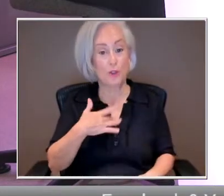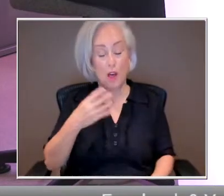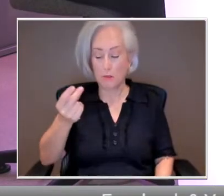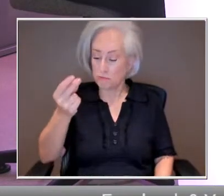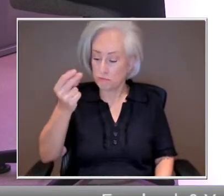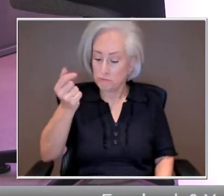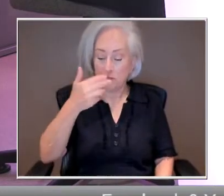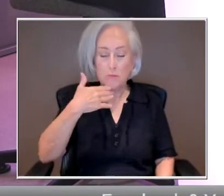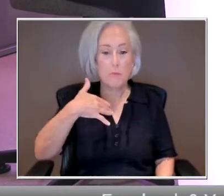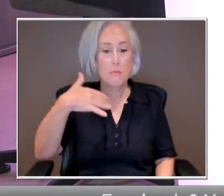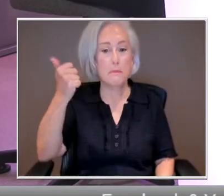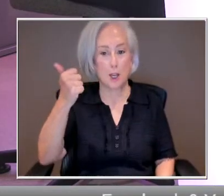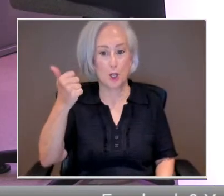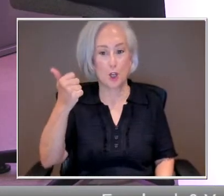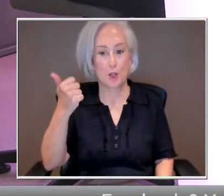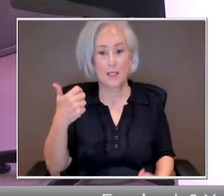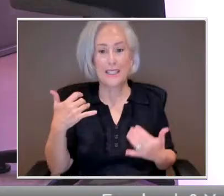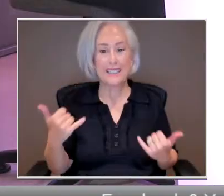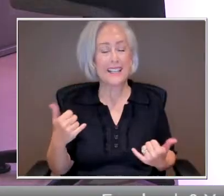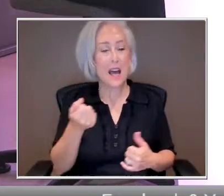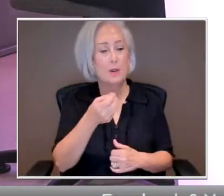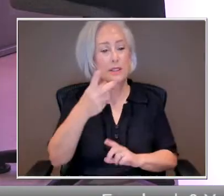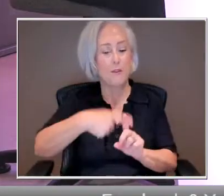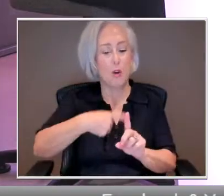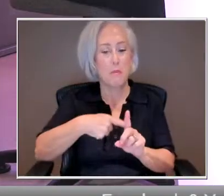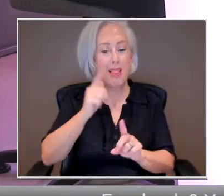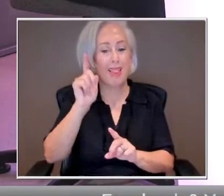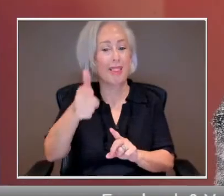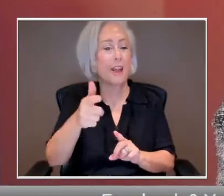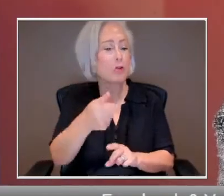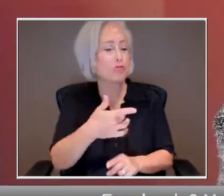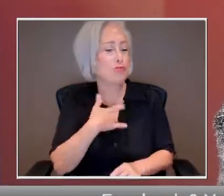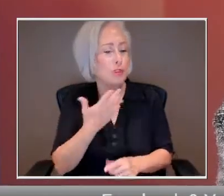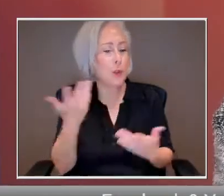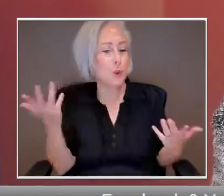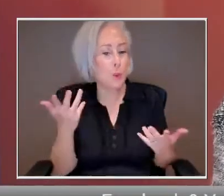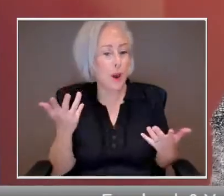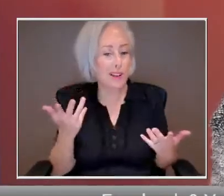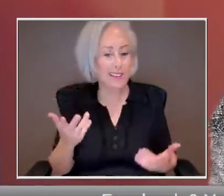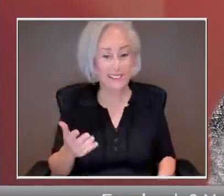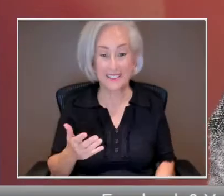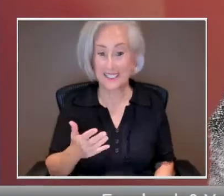Now that it's been months out, what do you feel like? Just feel like my old self.